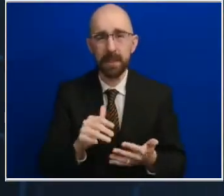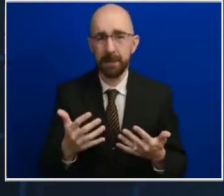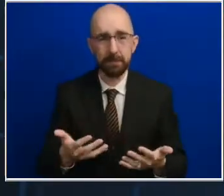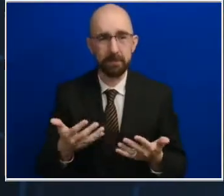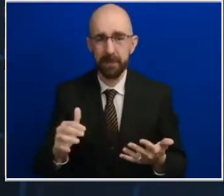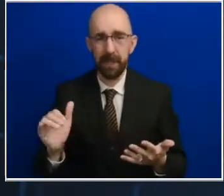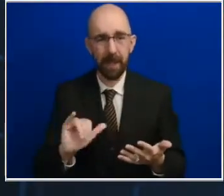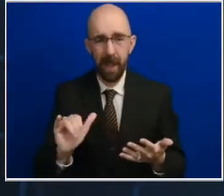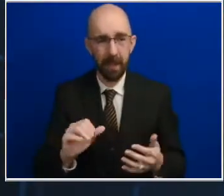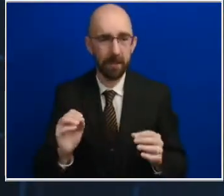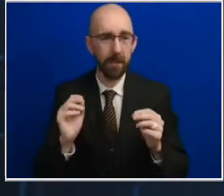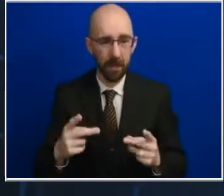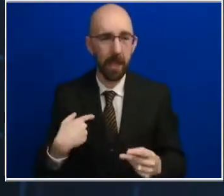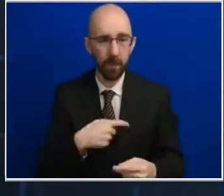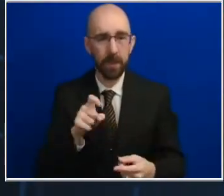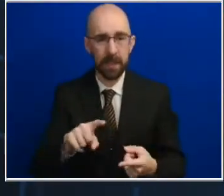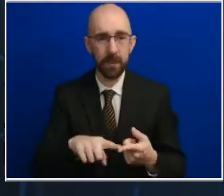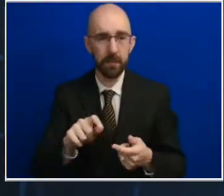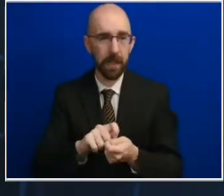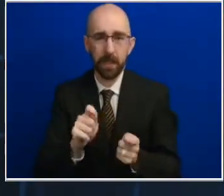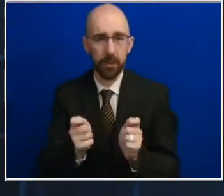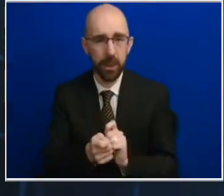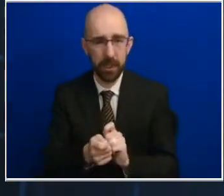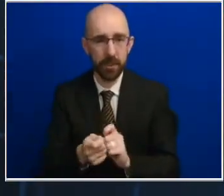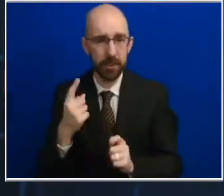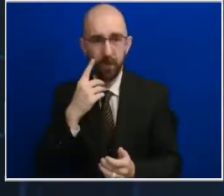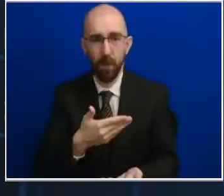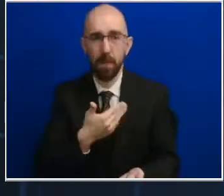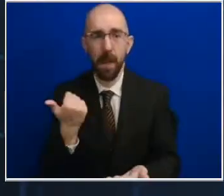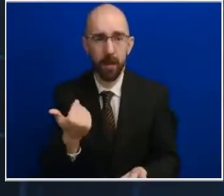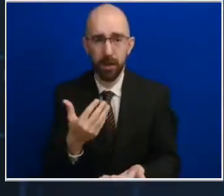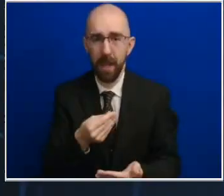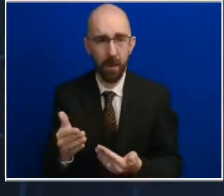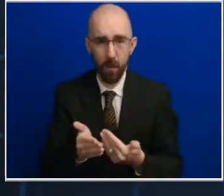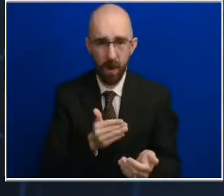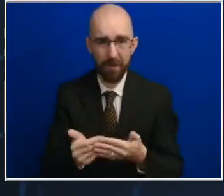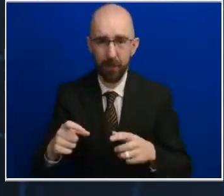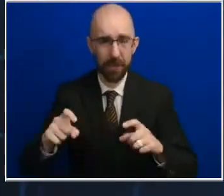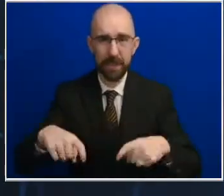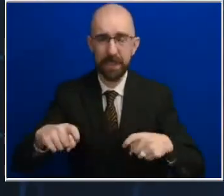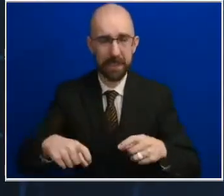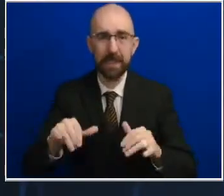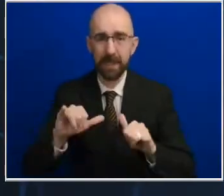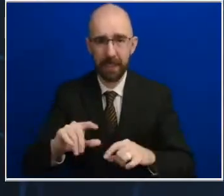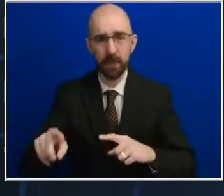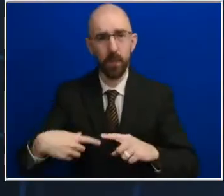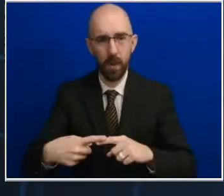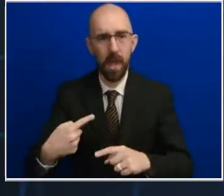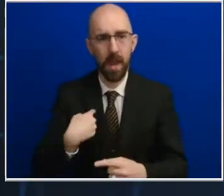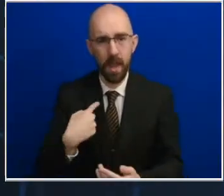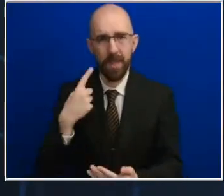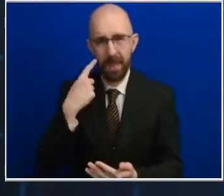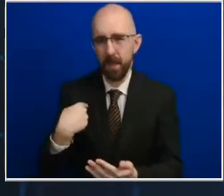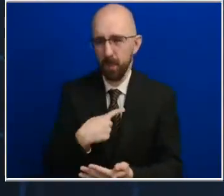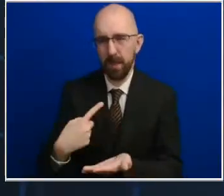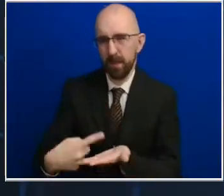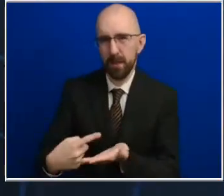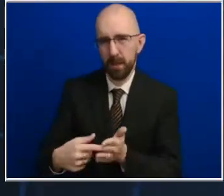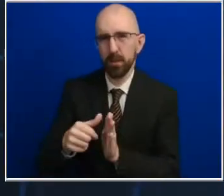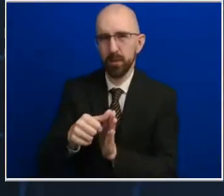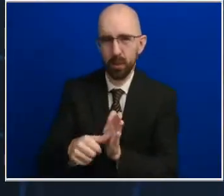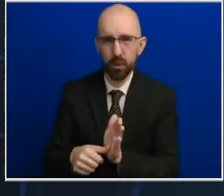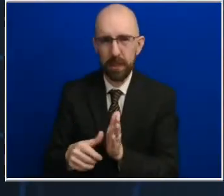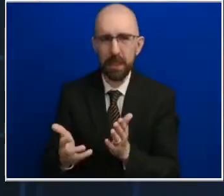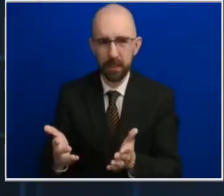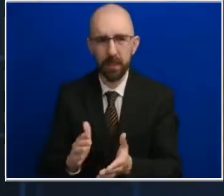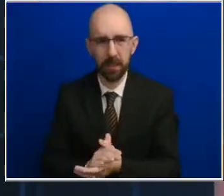need to, you know, make a change for the better, and, you know, whatever it takes. And that's when I think we started talking about surgery. But as